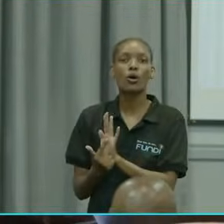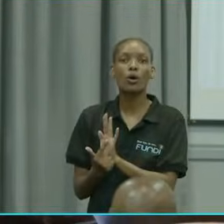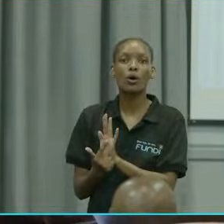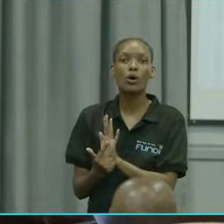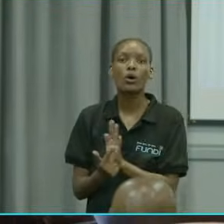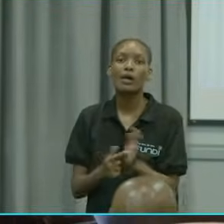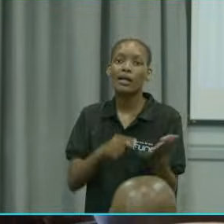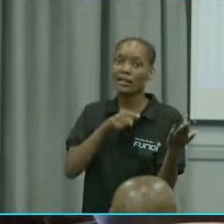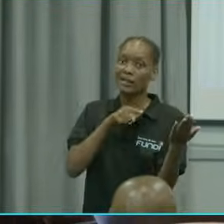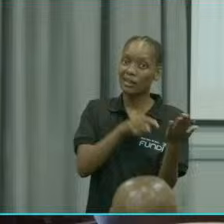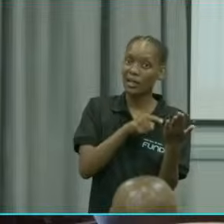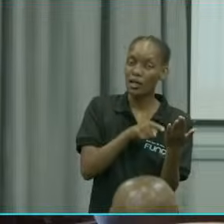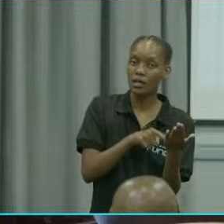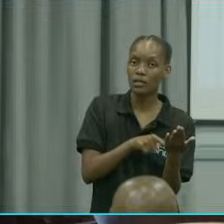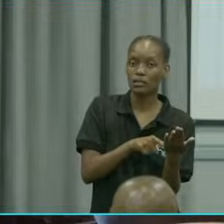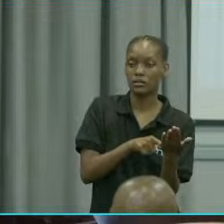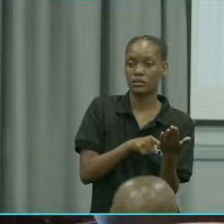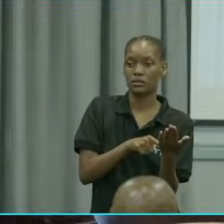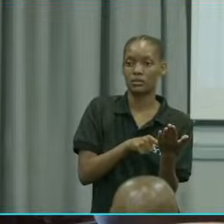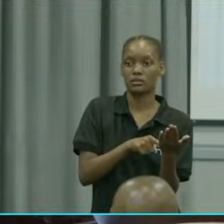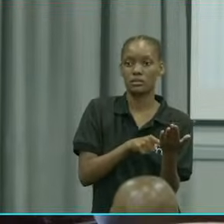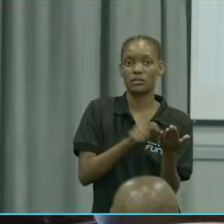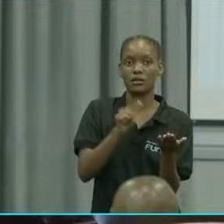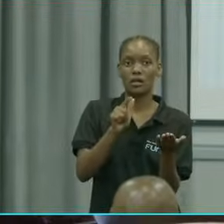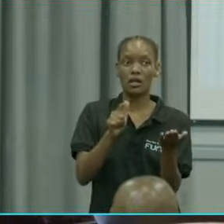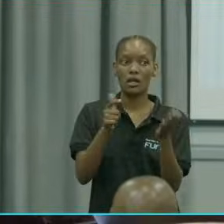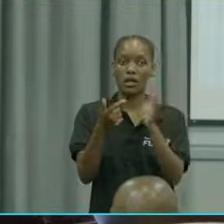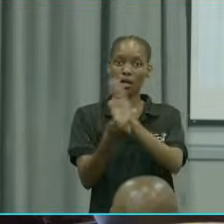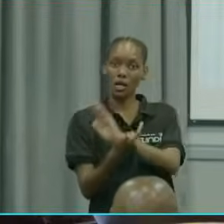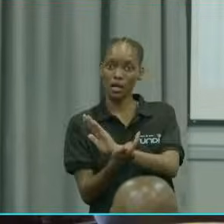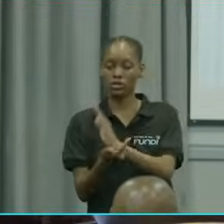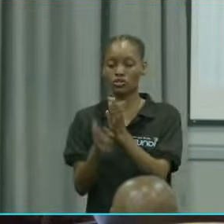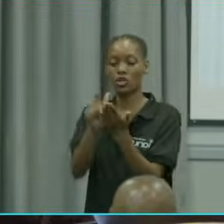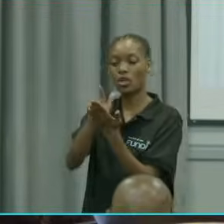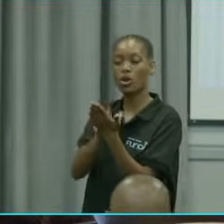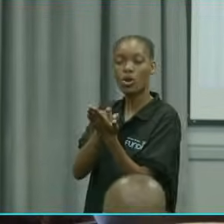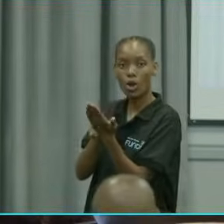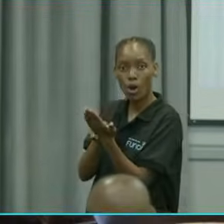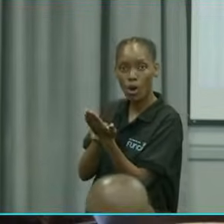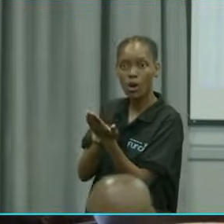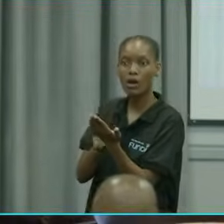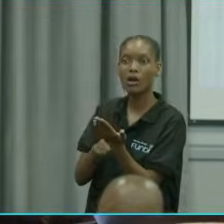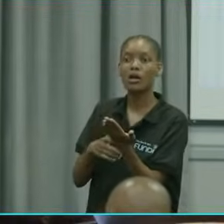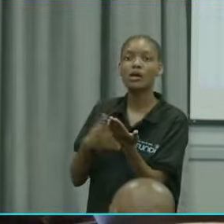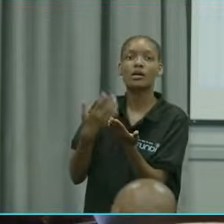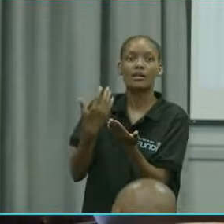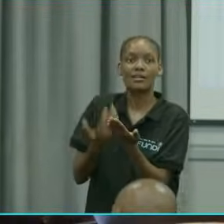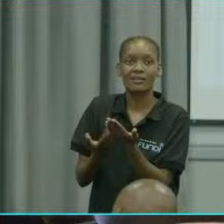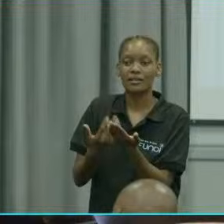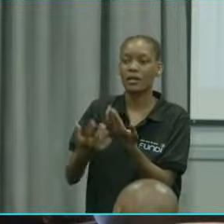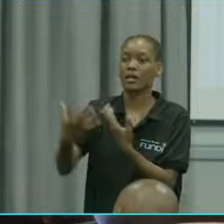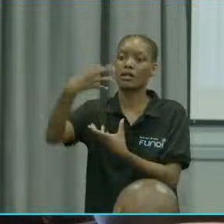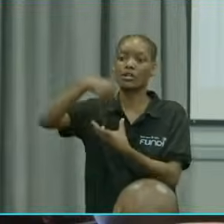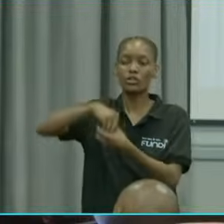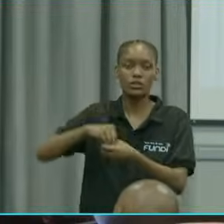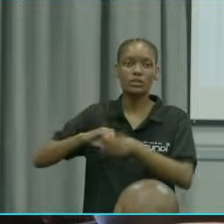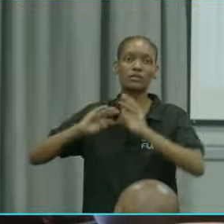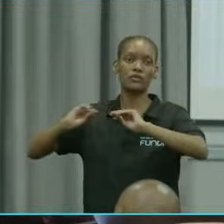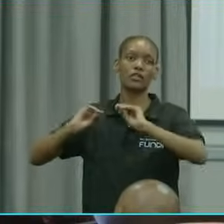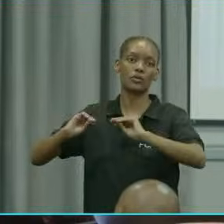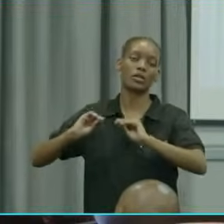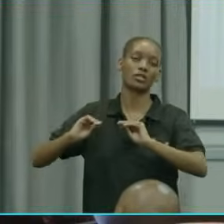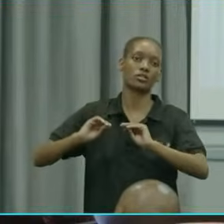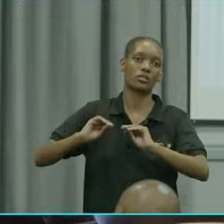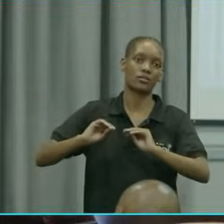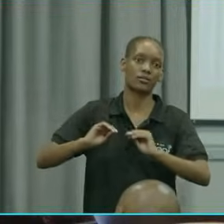become a piece of legislation that also addresses inclusive education in terms of the legislation.